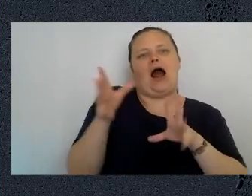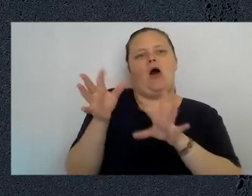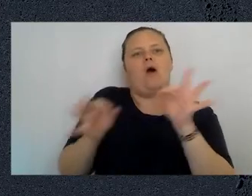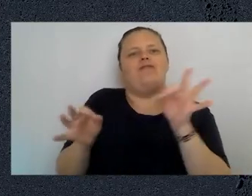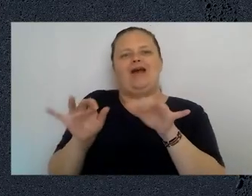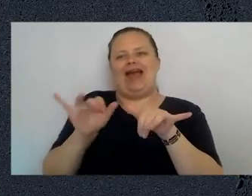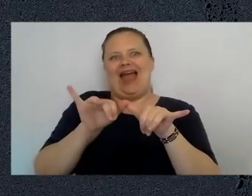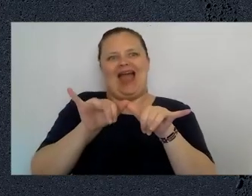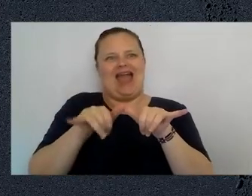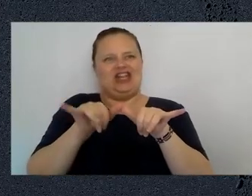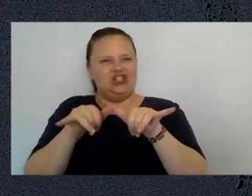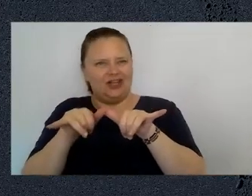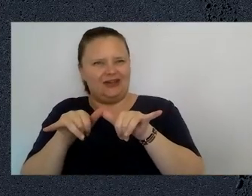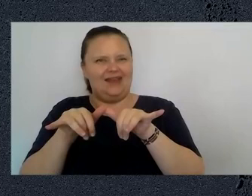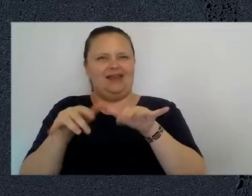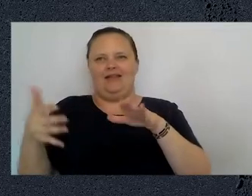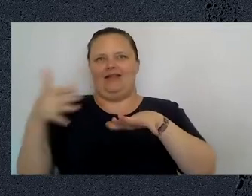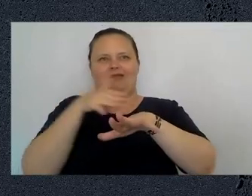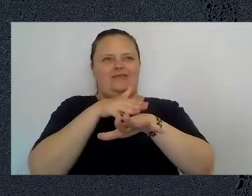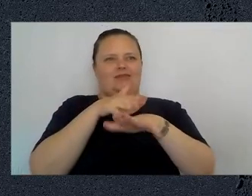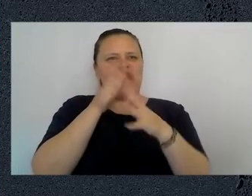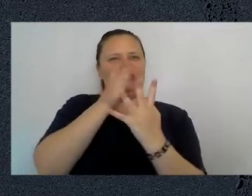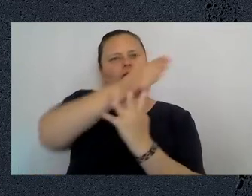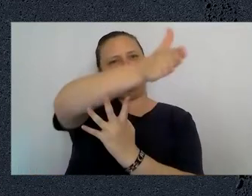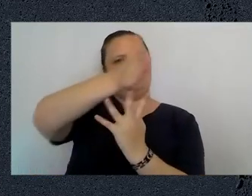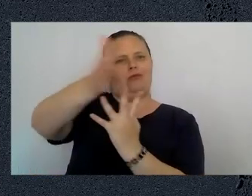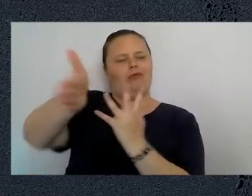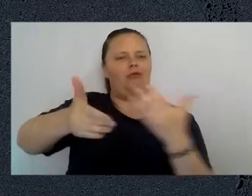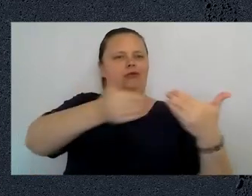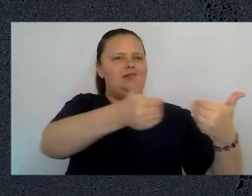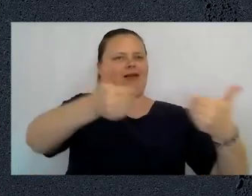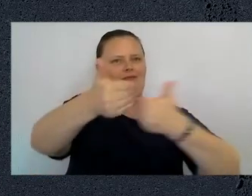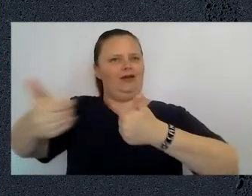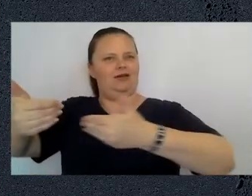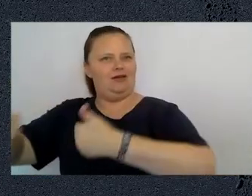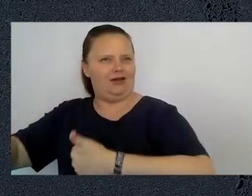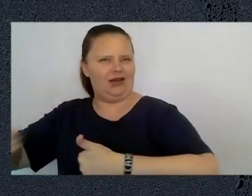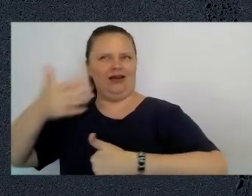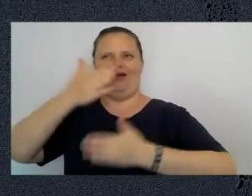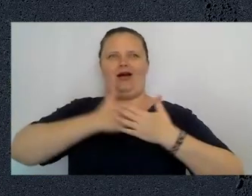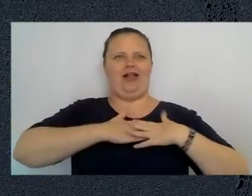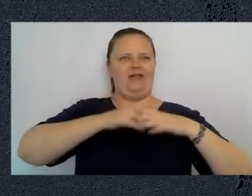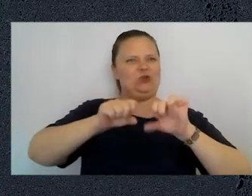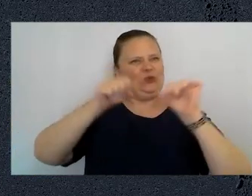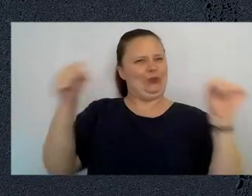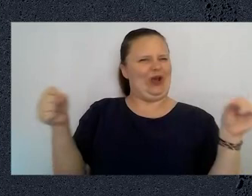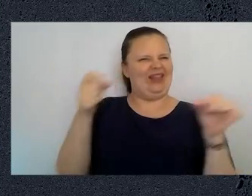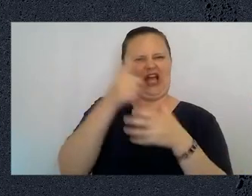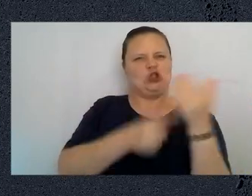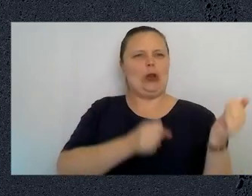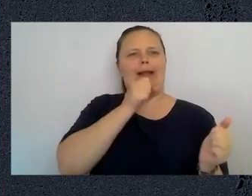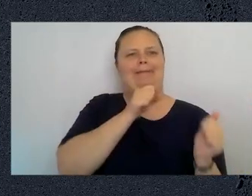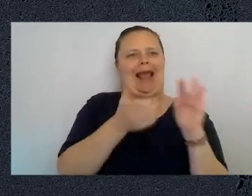engineering into the various branches of engineering. The biggest stereotype I would love to break is that an engineer is a man in a hard hat. And that's the